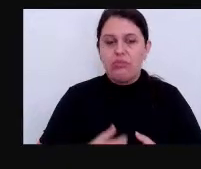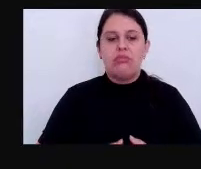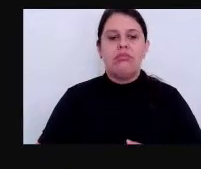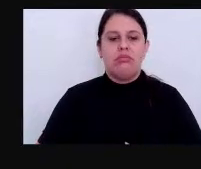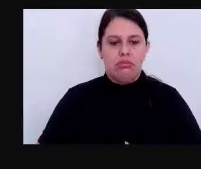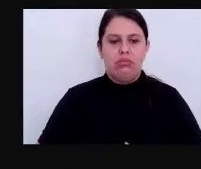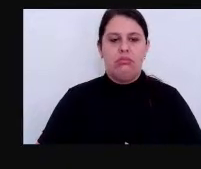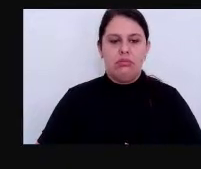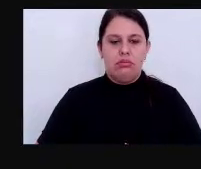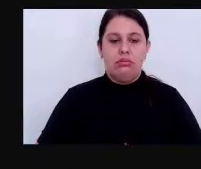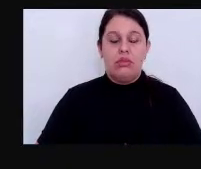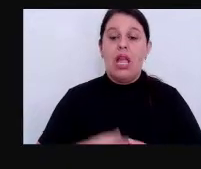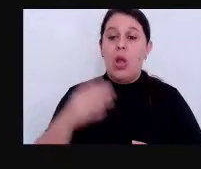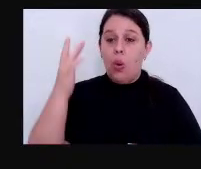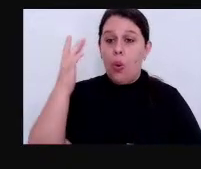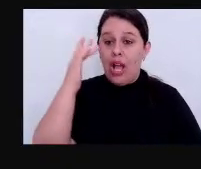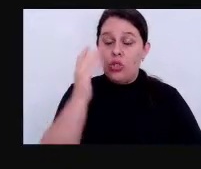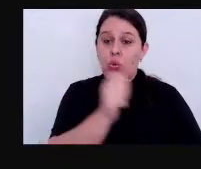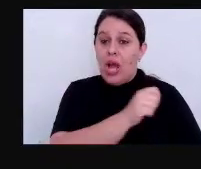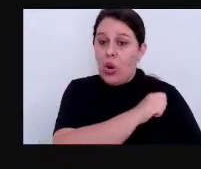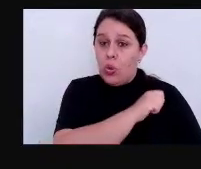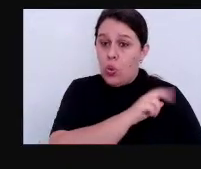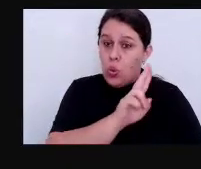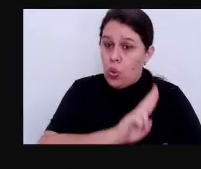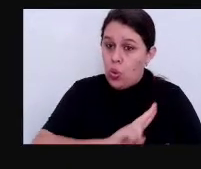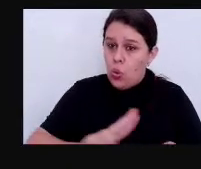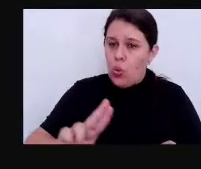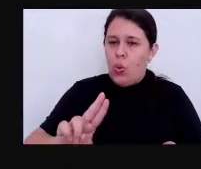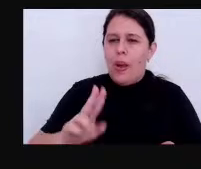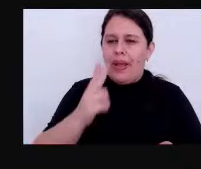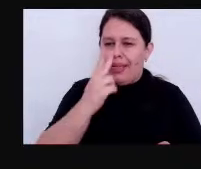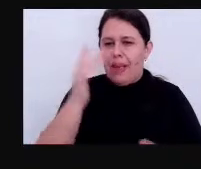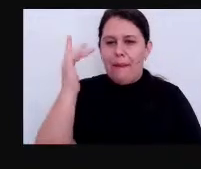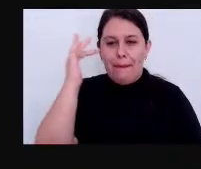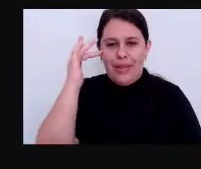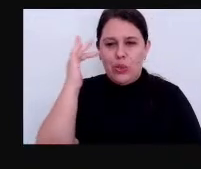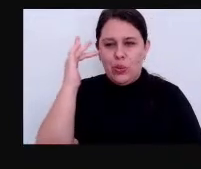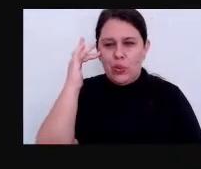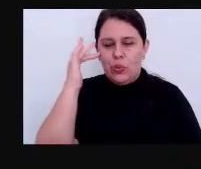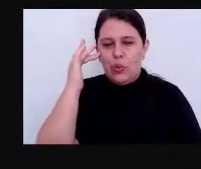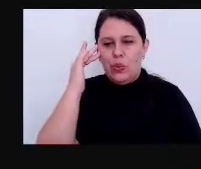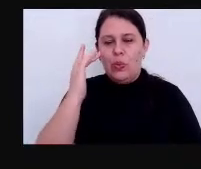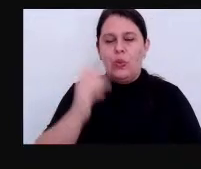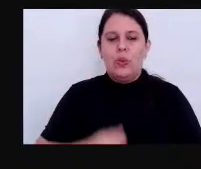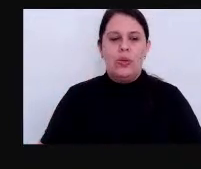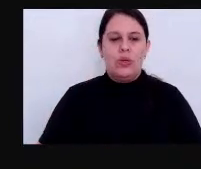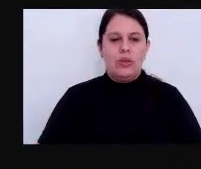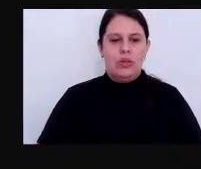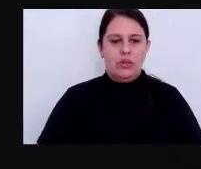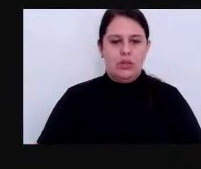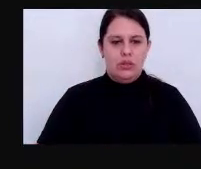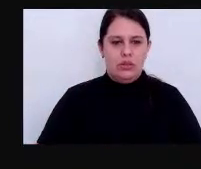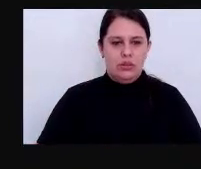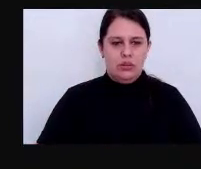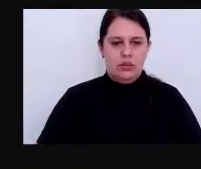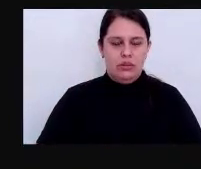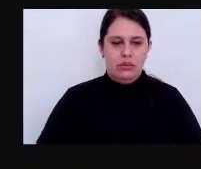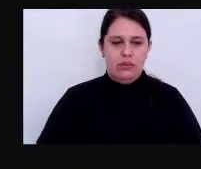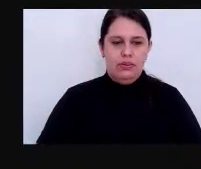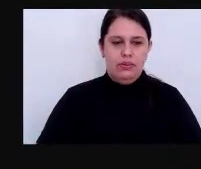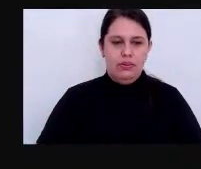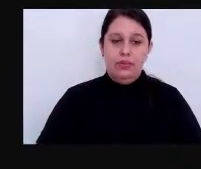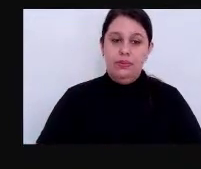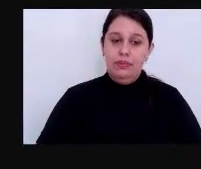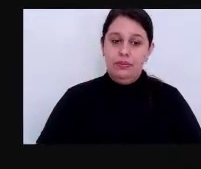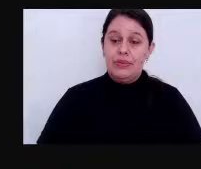are more mature to understand that there are tools to identify plagiarism as